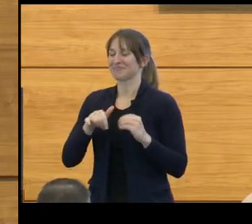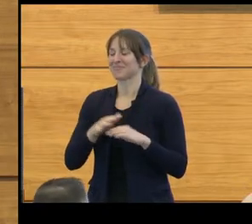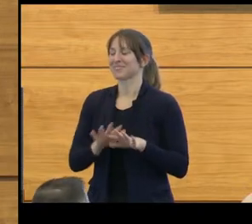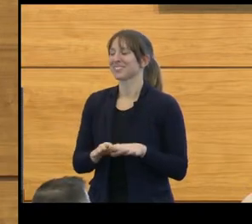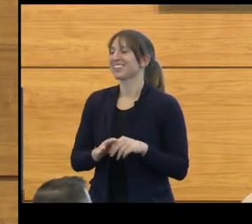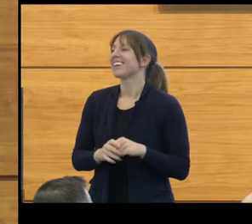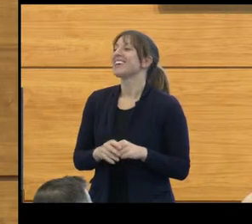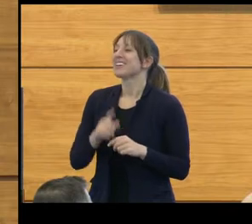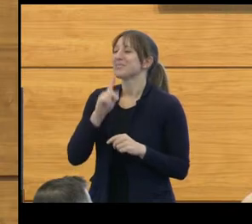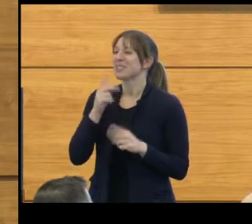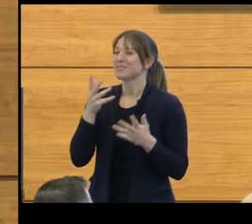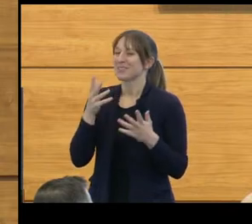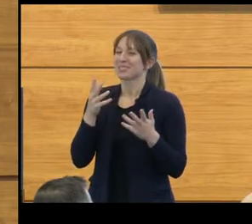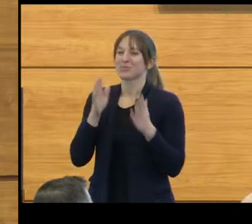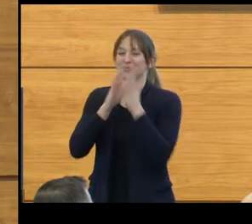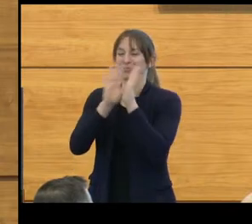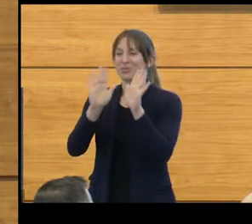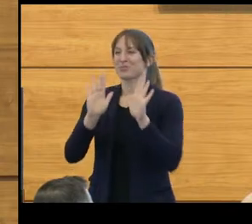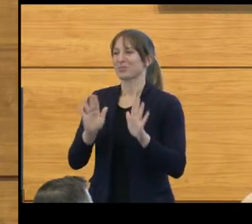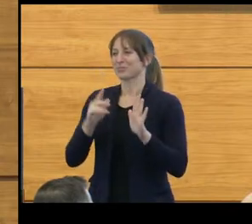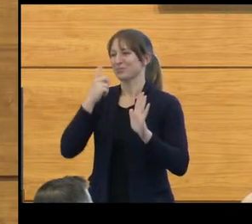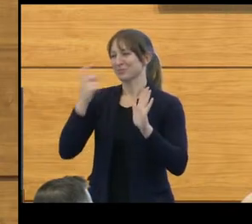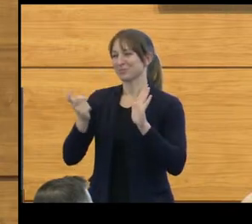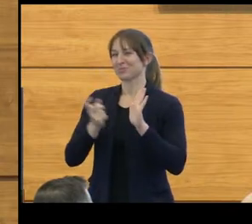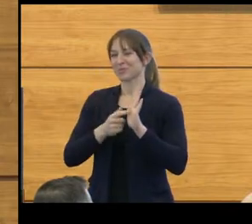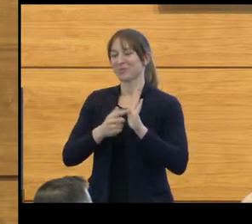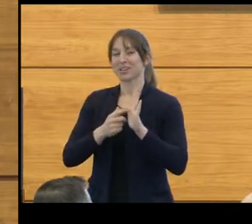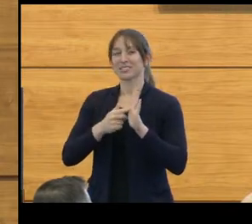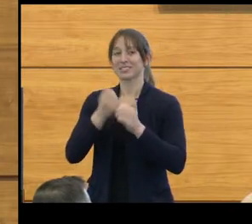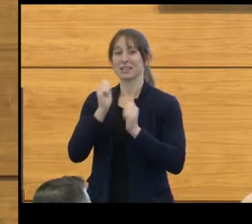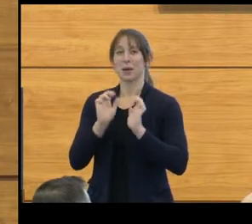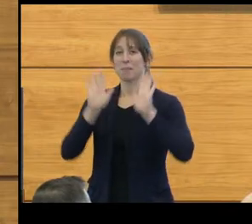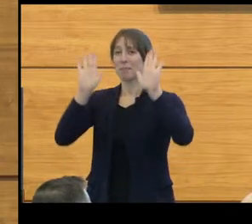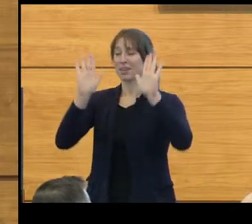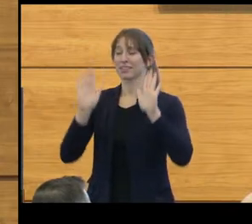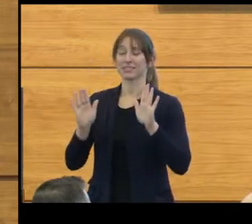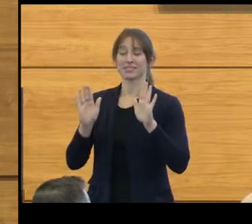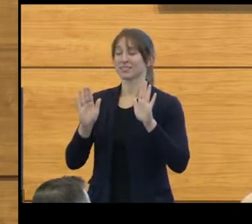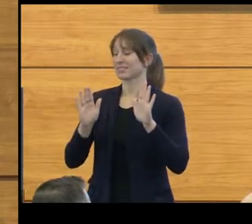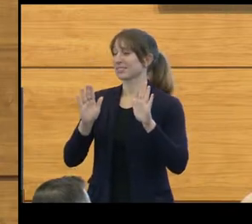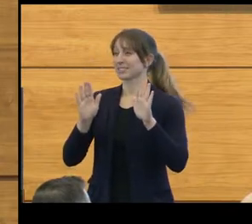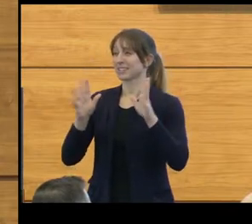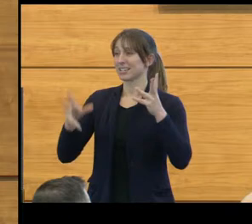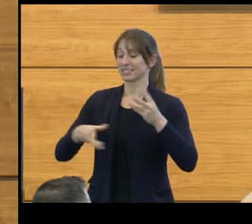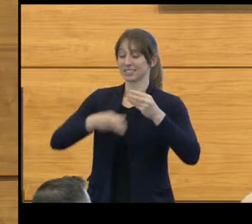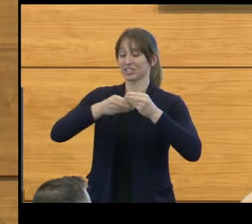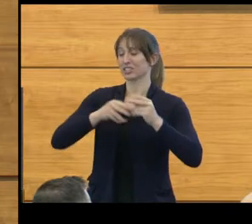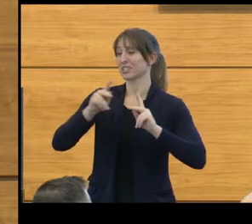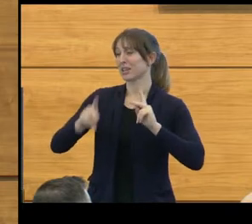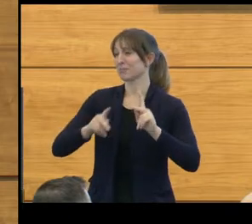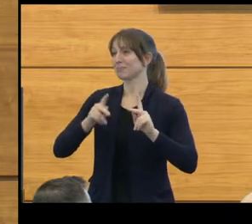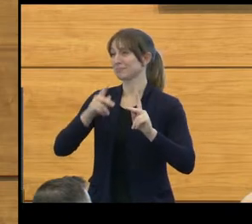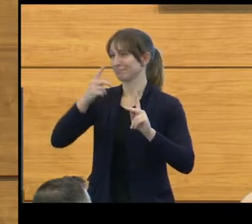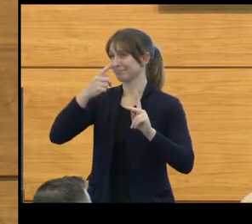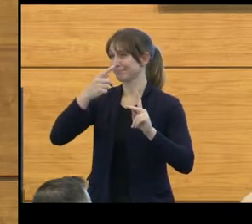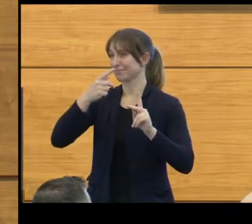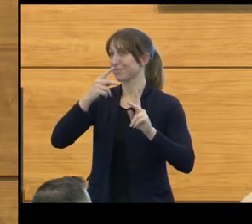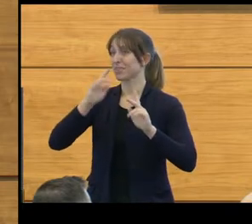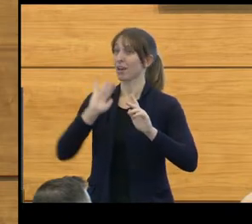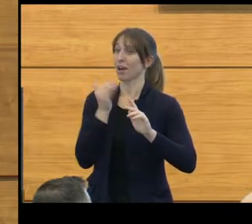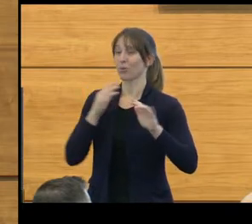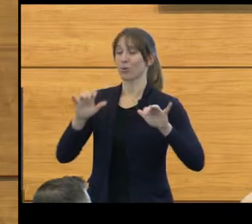the outstanding contributions of each of these faculty members that they have made to our understanding of the